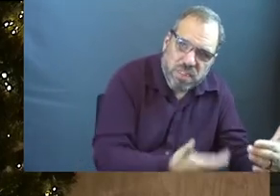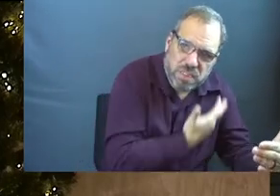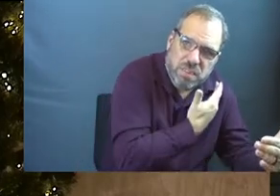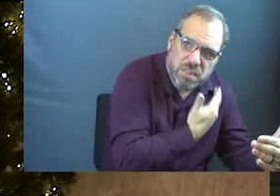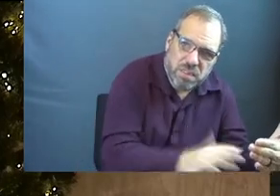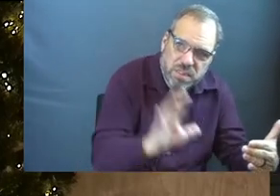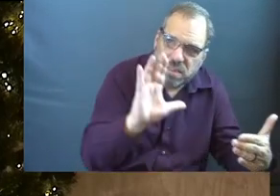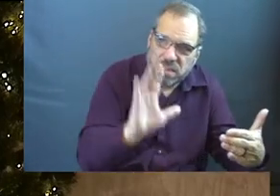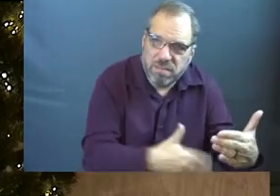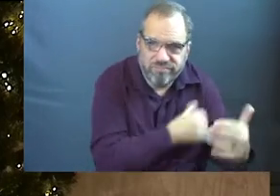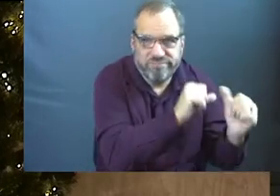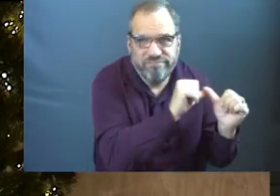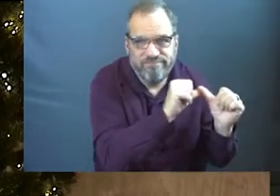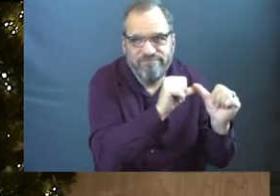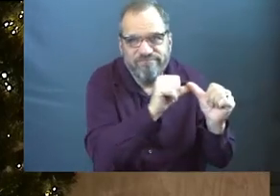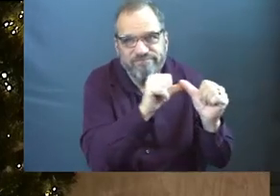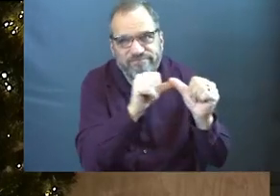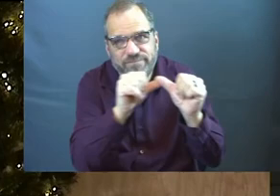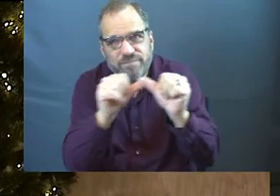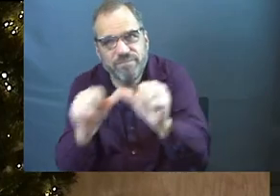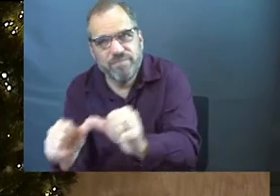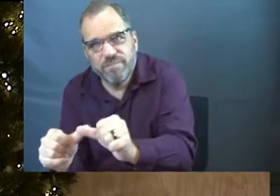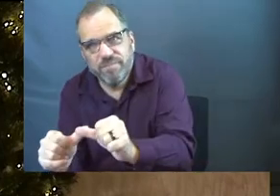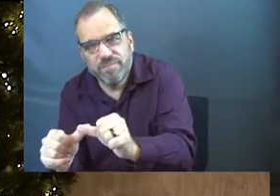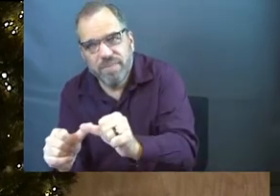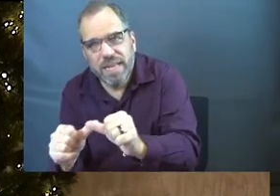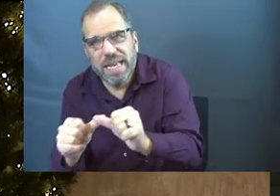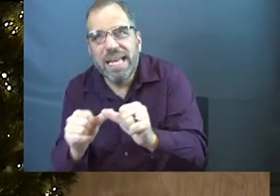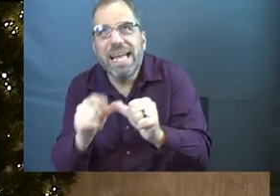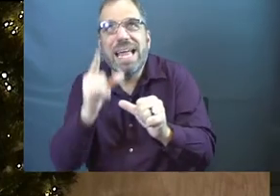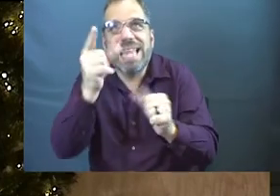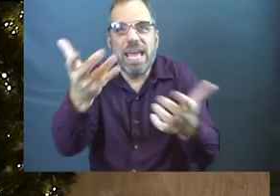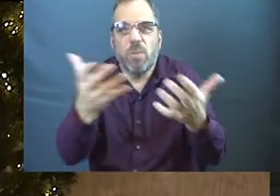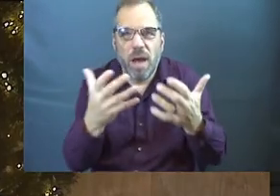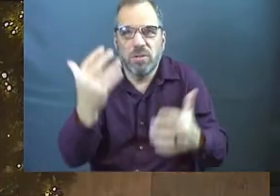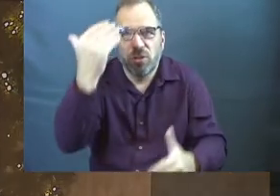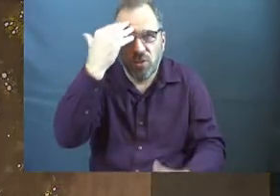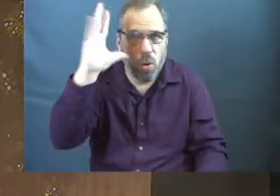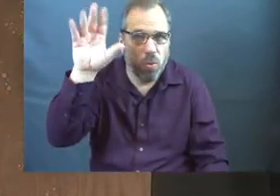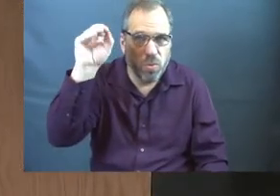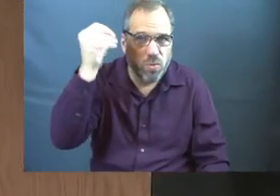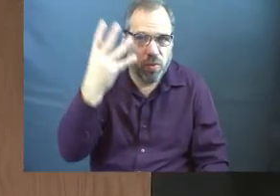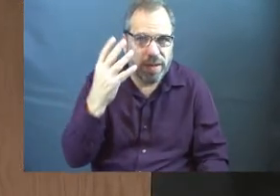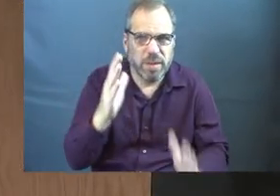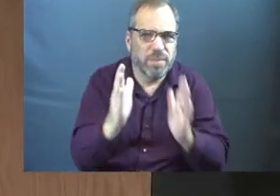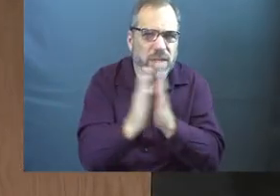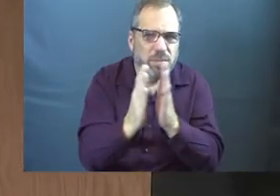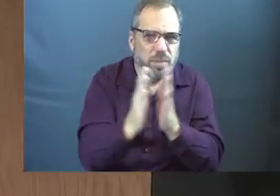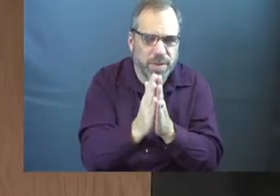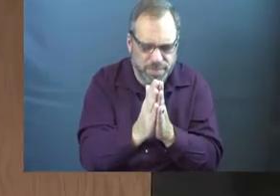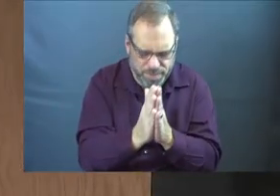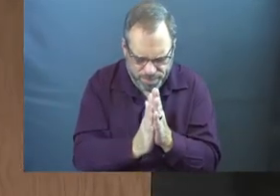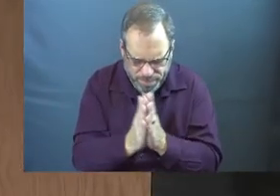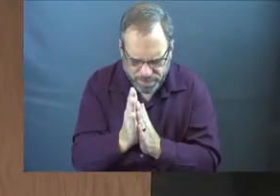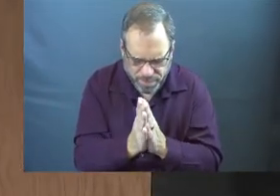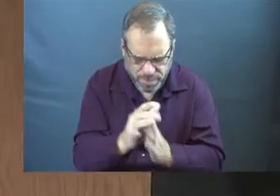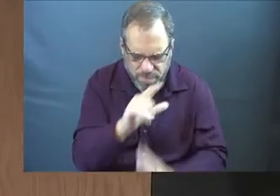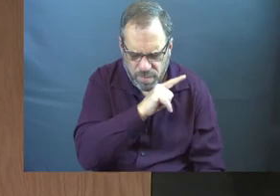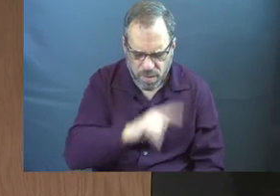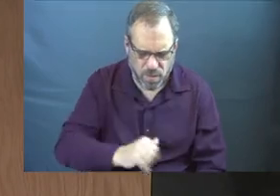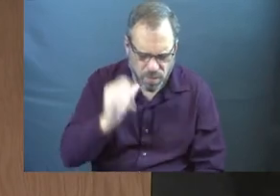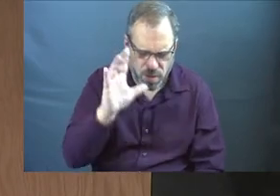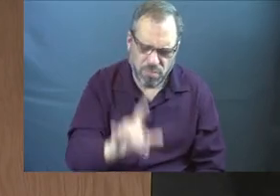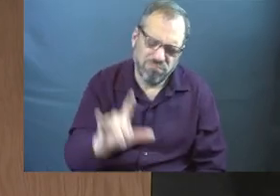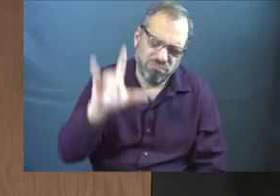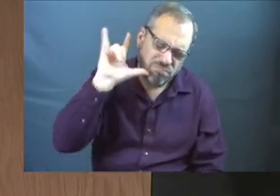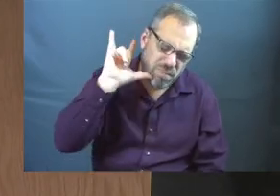them and we won't stop. They wanted us to know about grace. Let's pray. Lord God, we